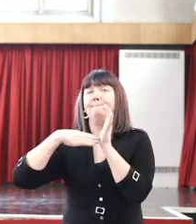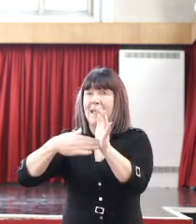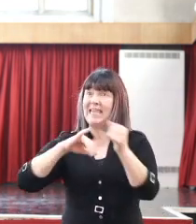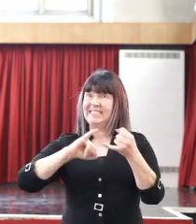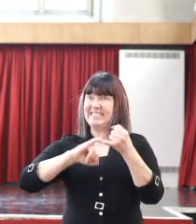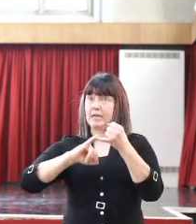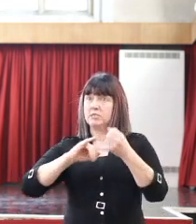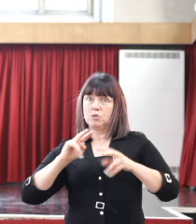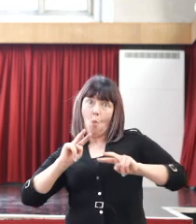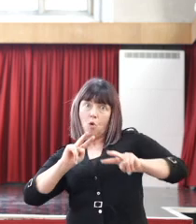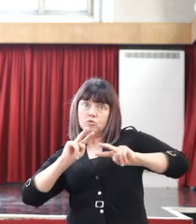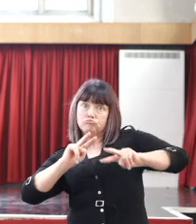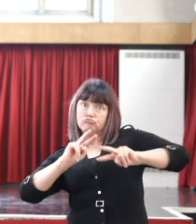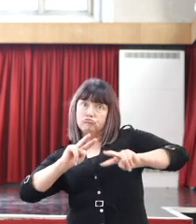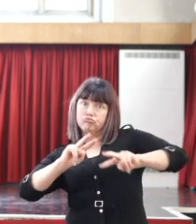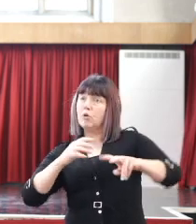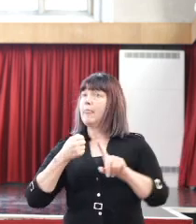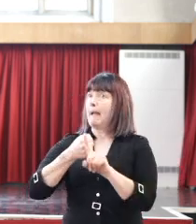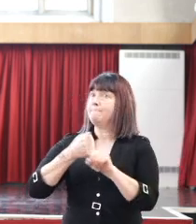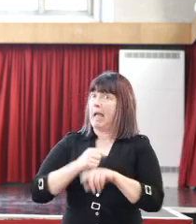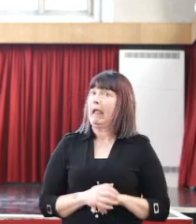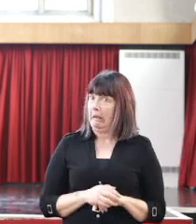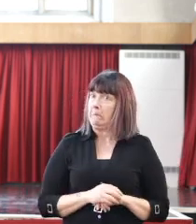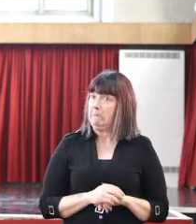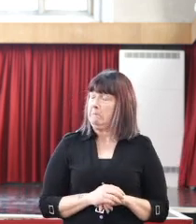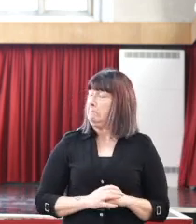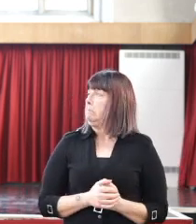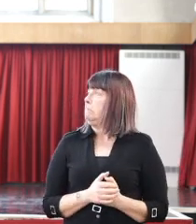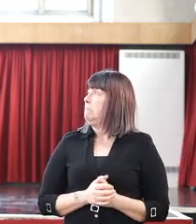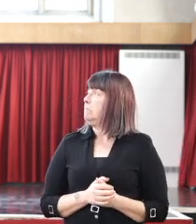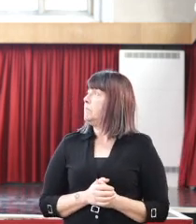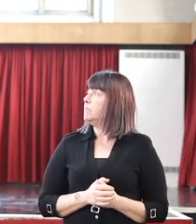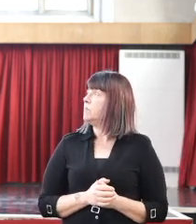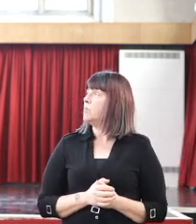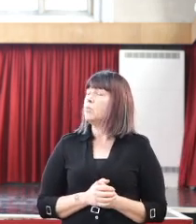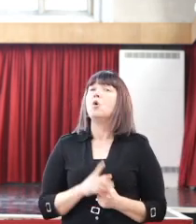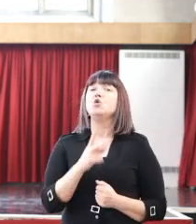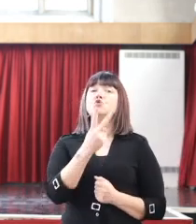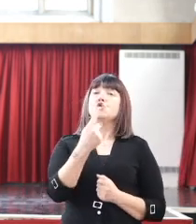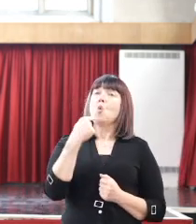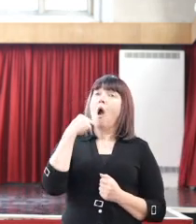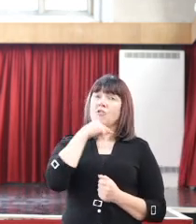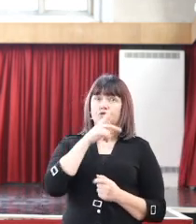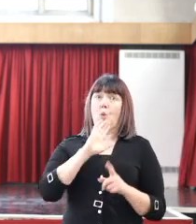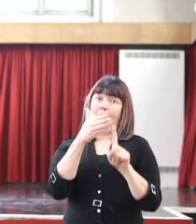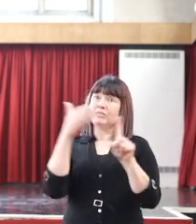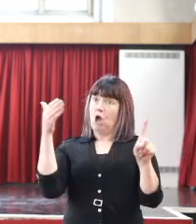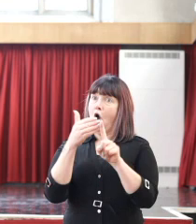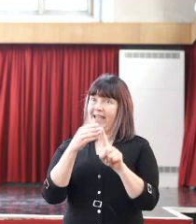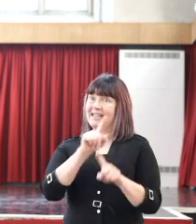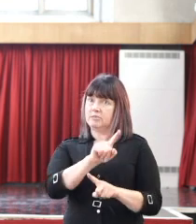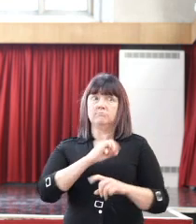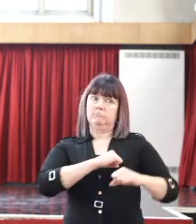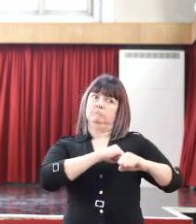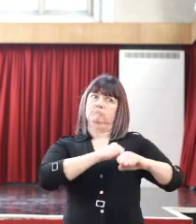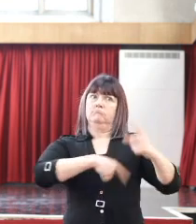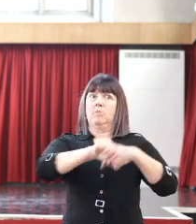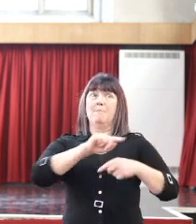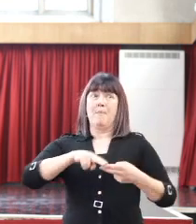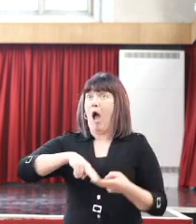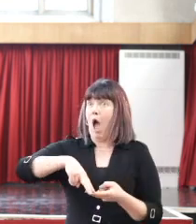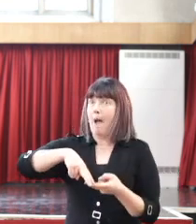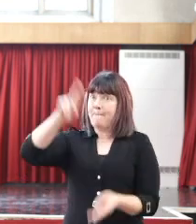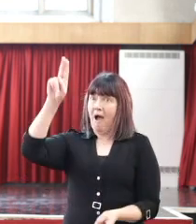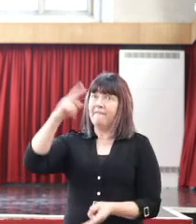YouTube campaign, and just to put that in context, 211% above target. My marketing team tell me they love a good stat.